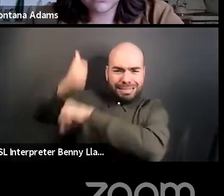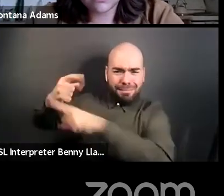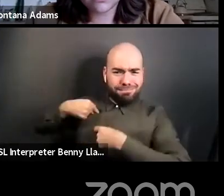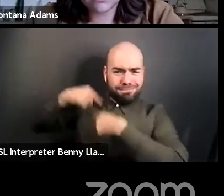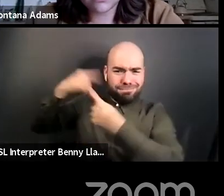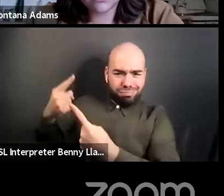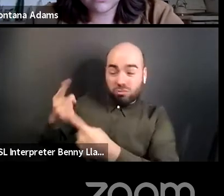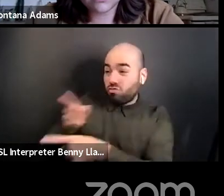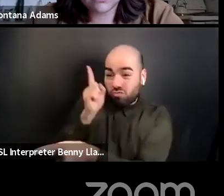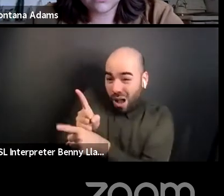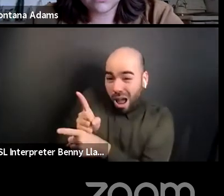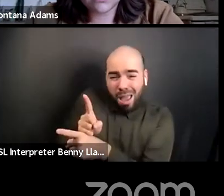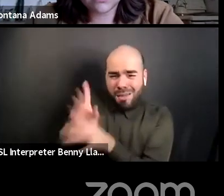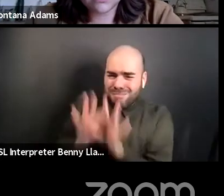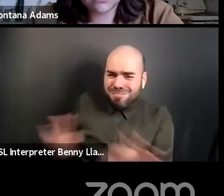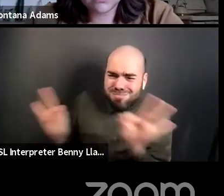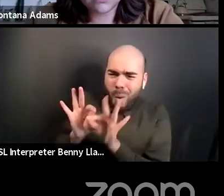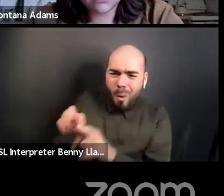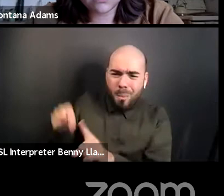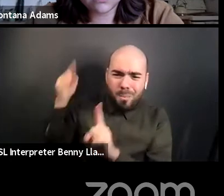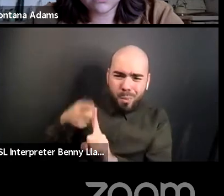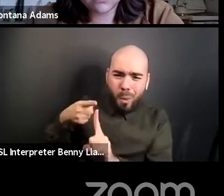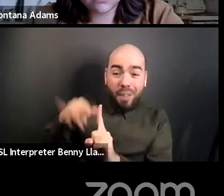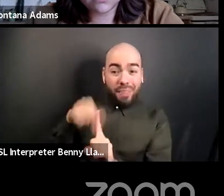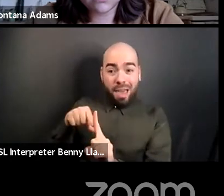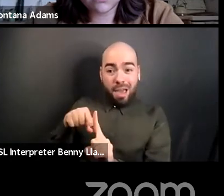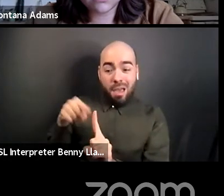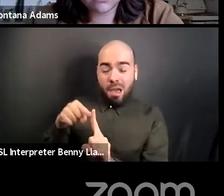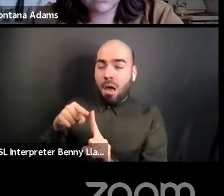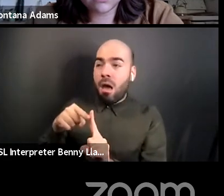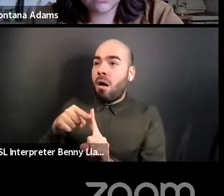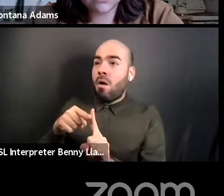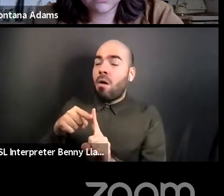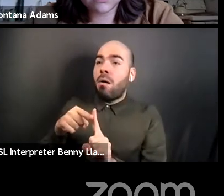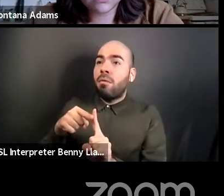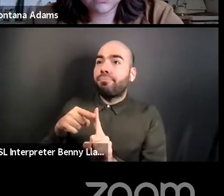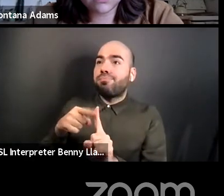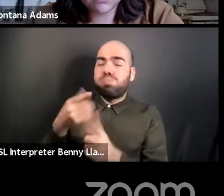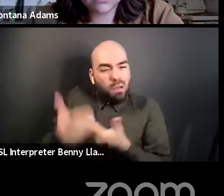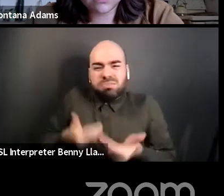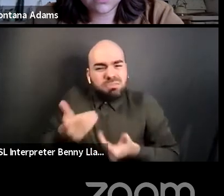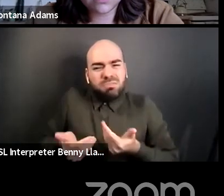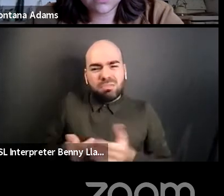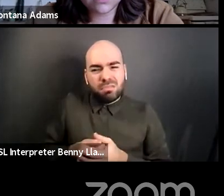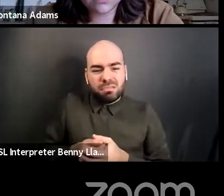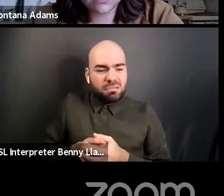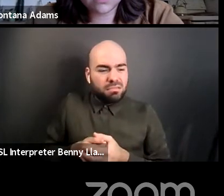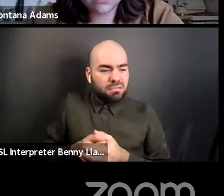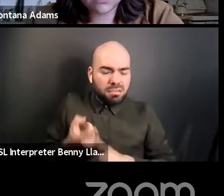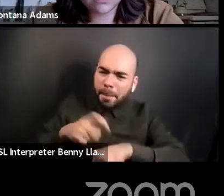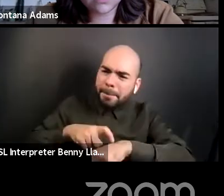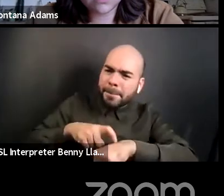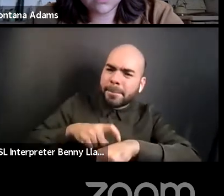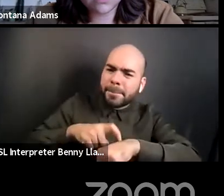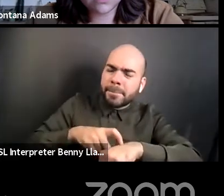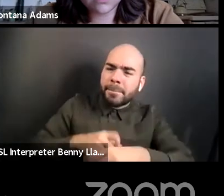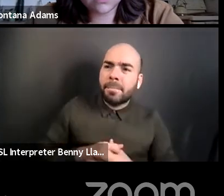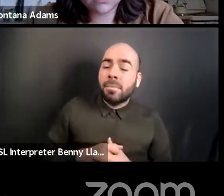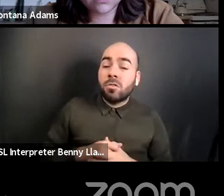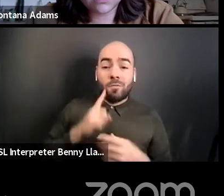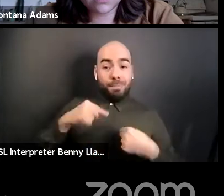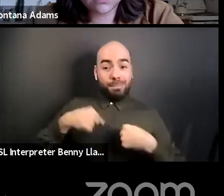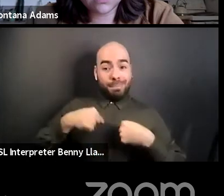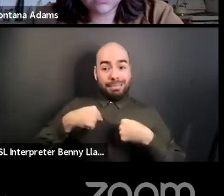very important point about the process and this idea of time. And so to me, the question